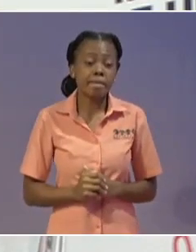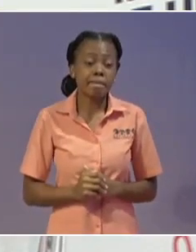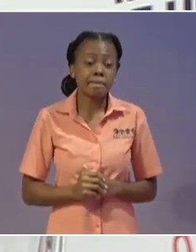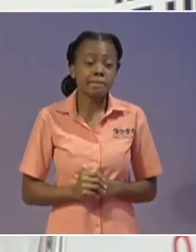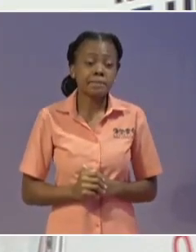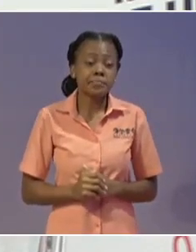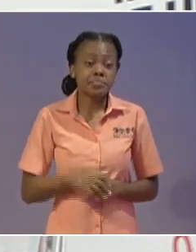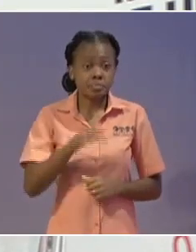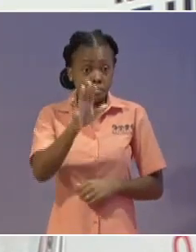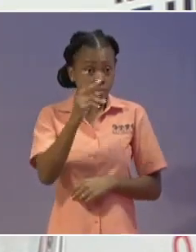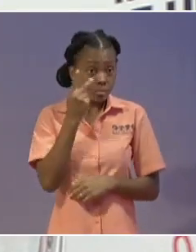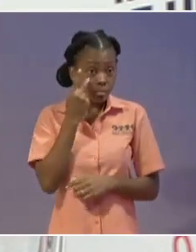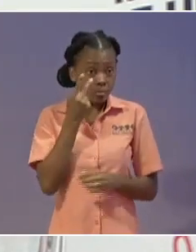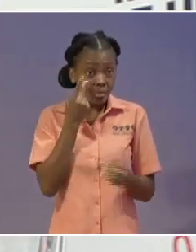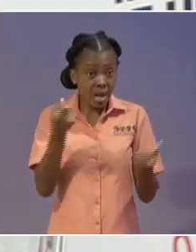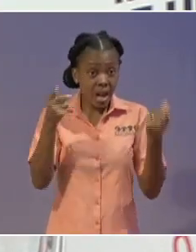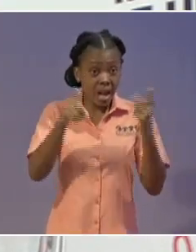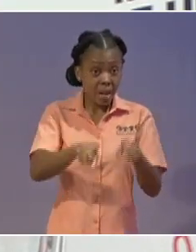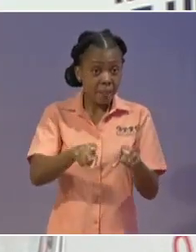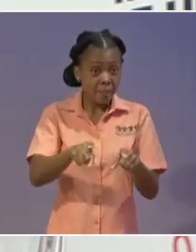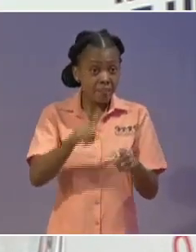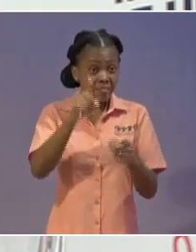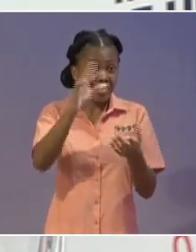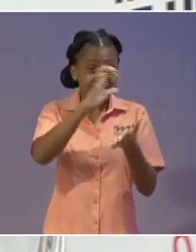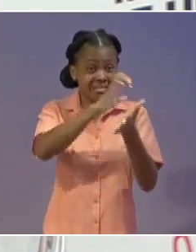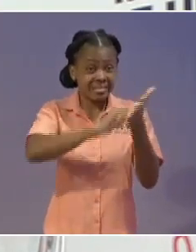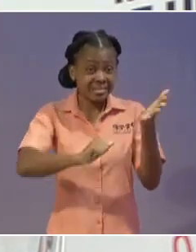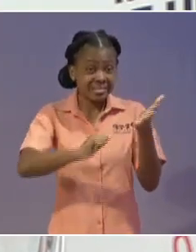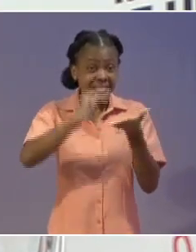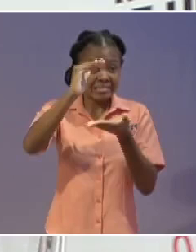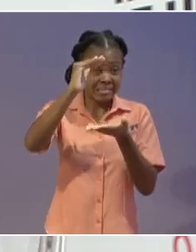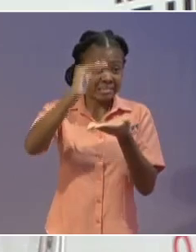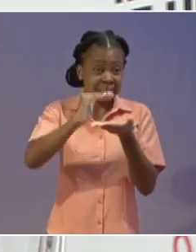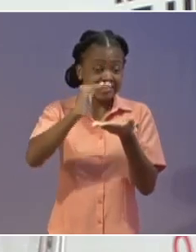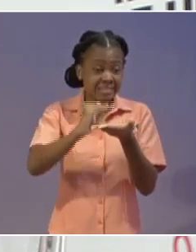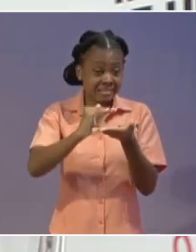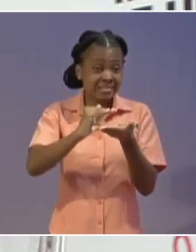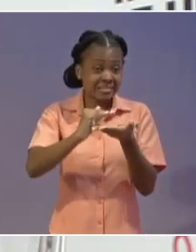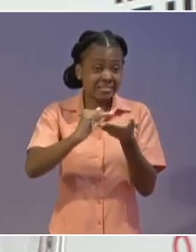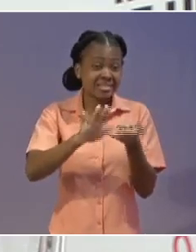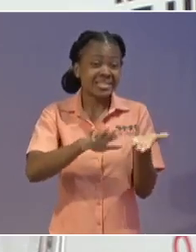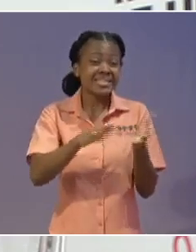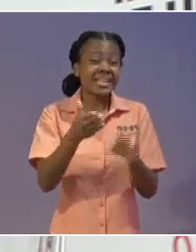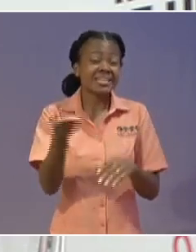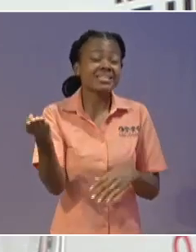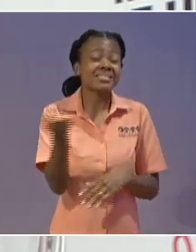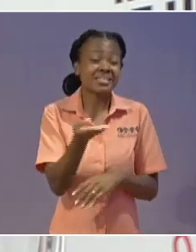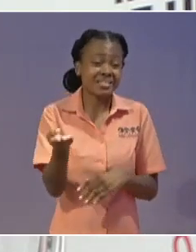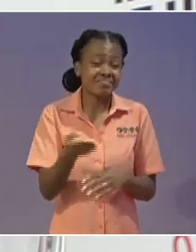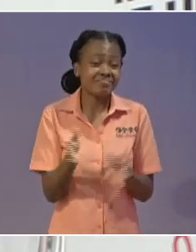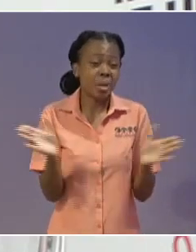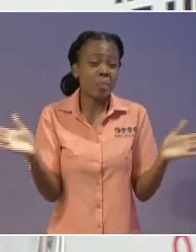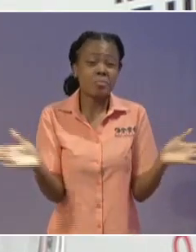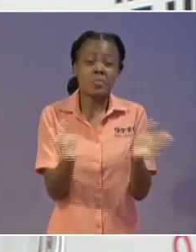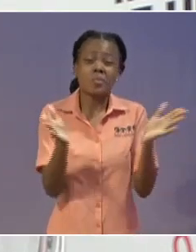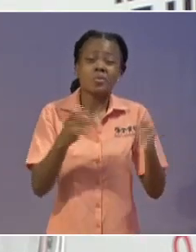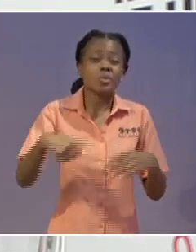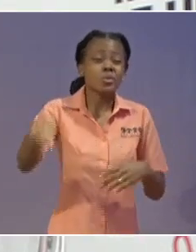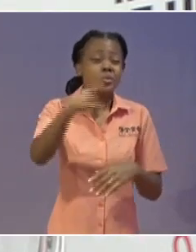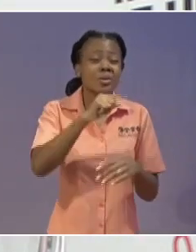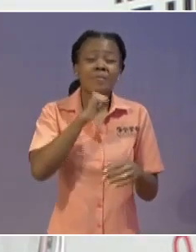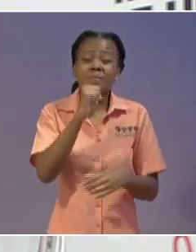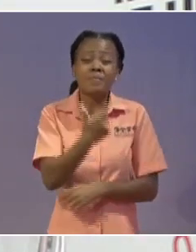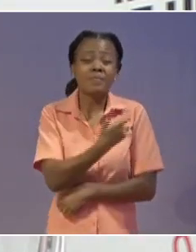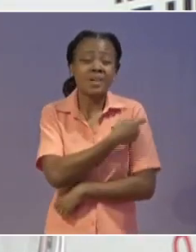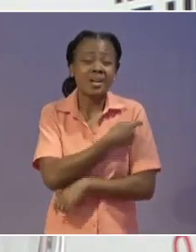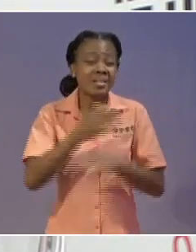we've seen globally. And we'd want to use that to, again, encourage those who have not yet been vaccinated to go out and do so.